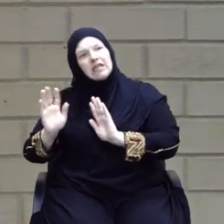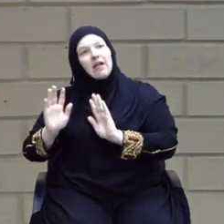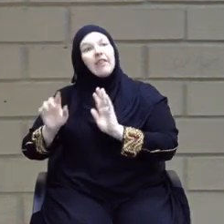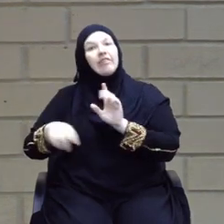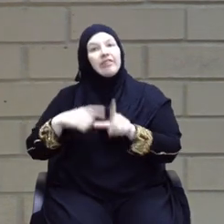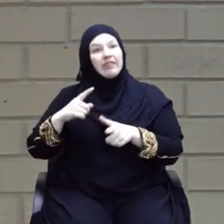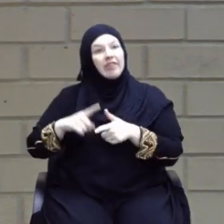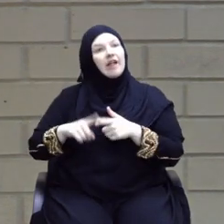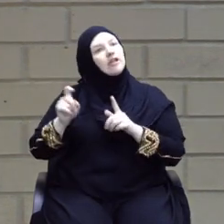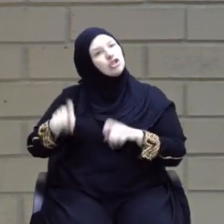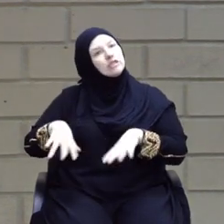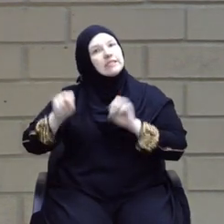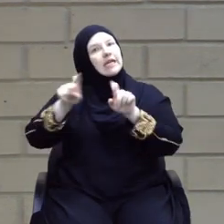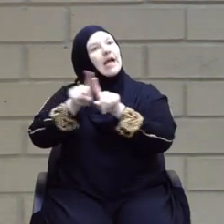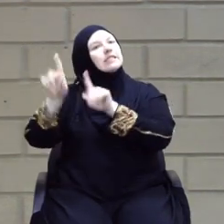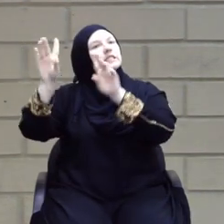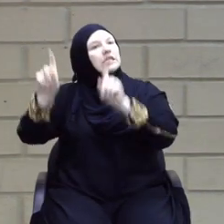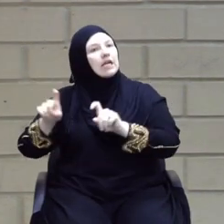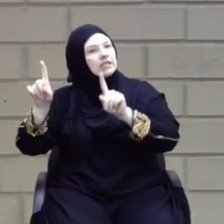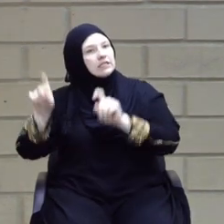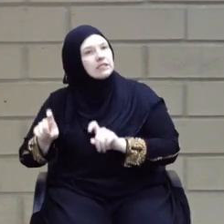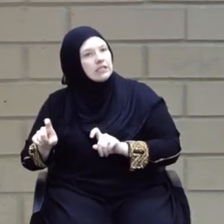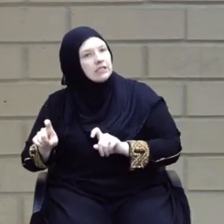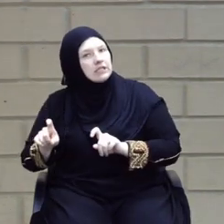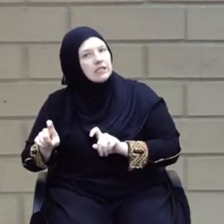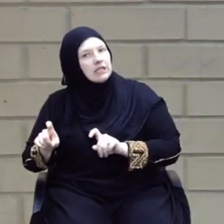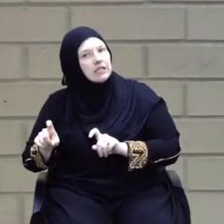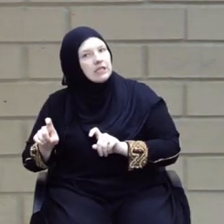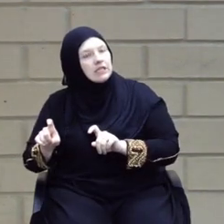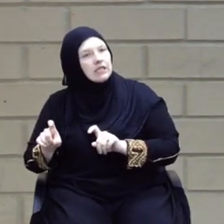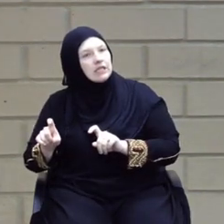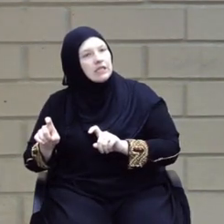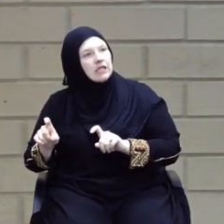It's not that they lived with that failure.